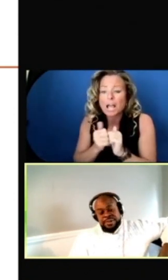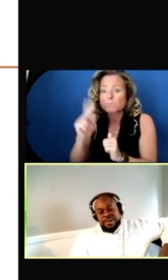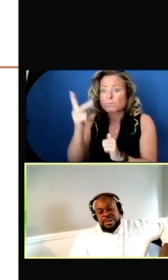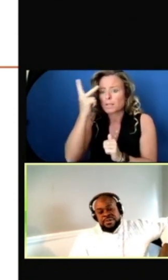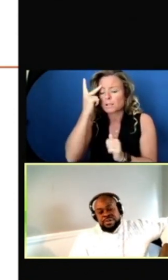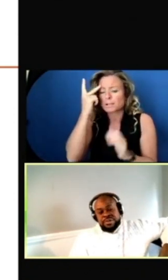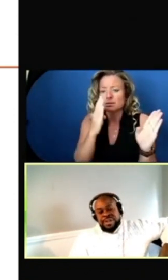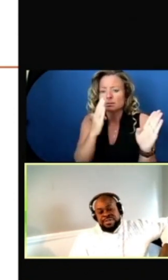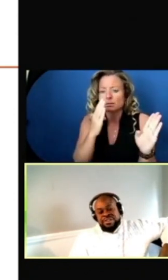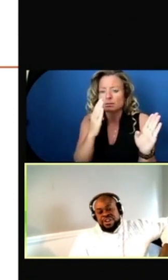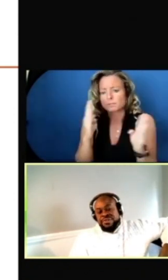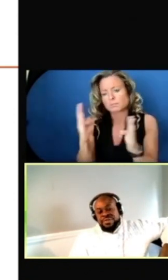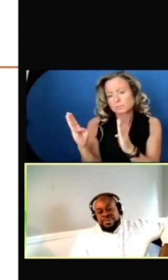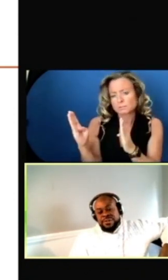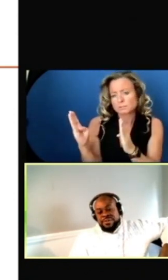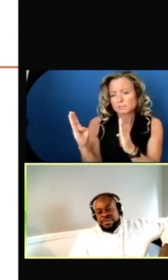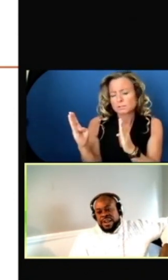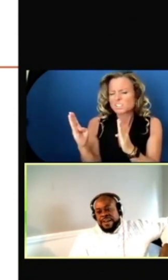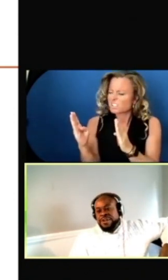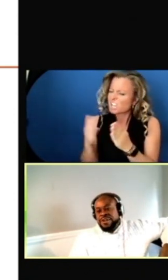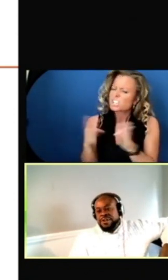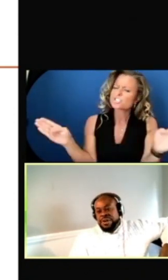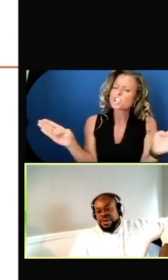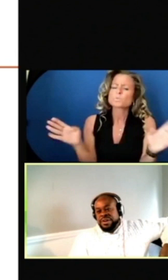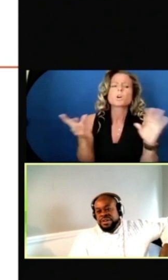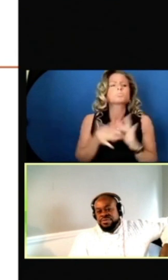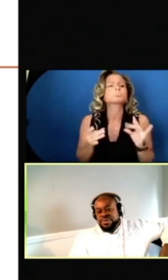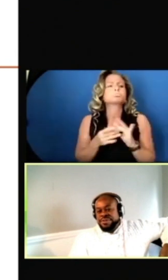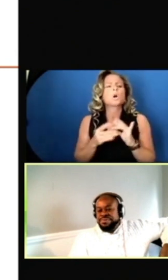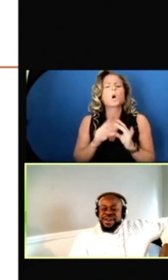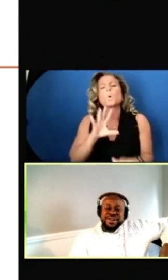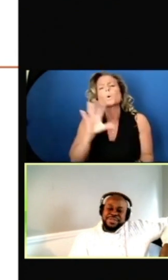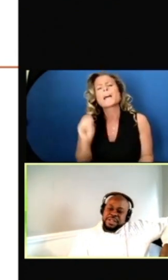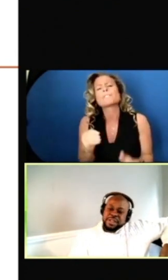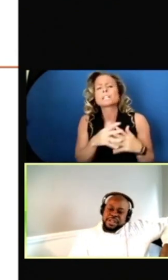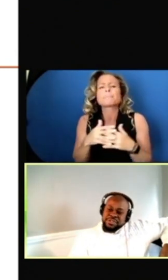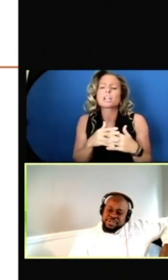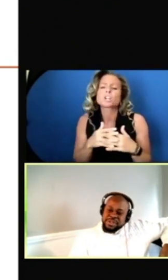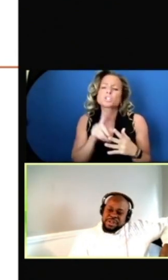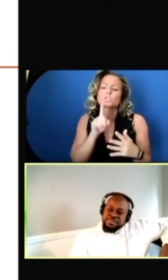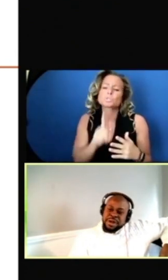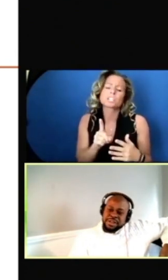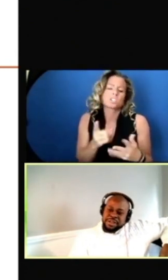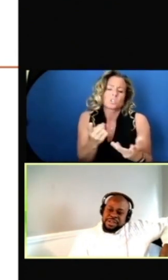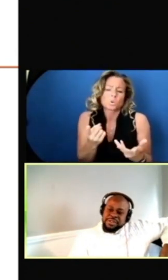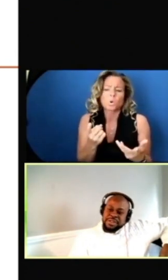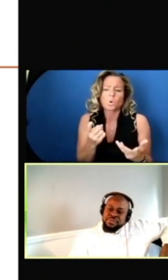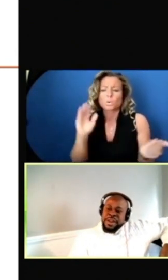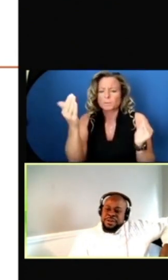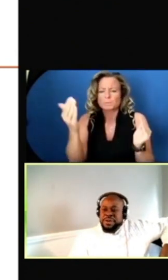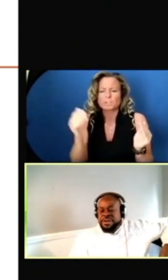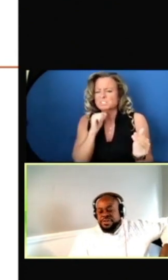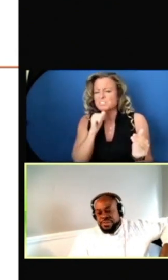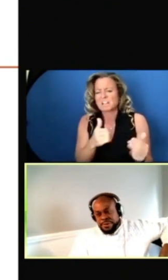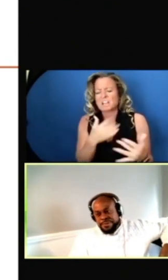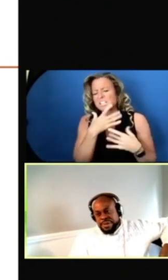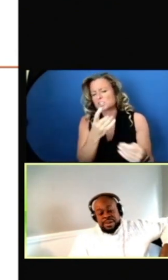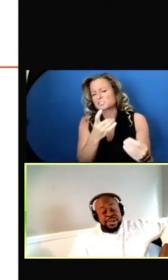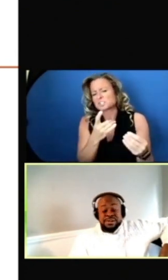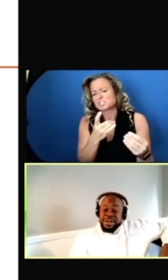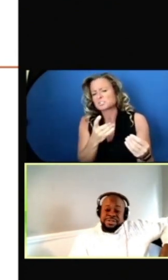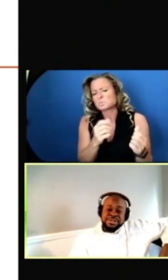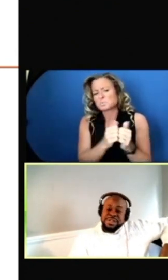shift. Whereas the general story was that African Americans were comparatively less interested in politics than white Americans